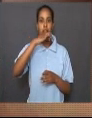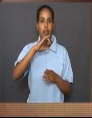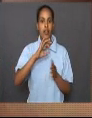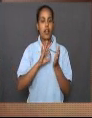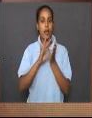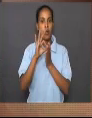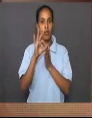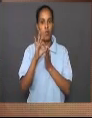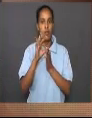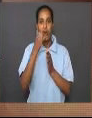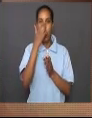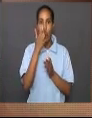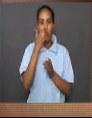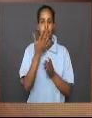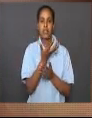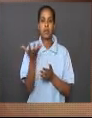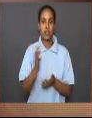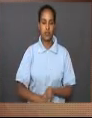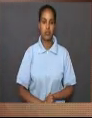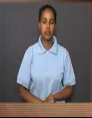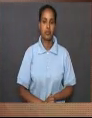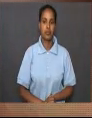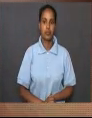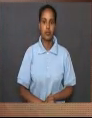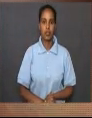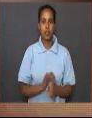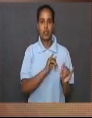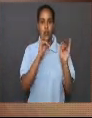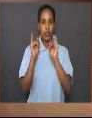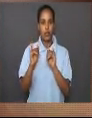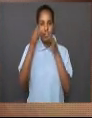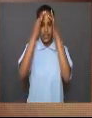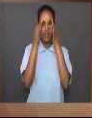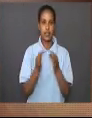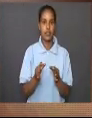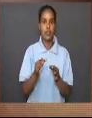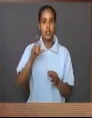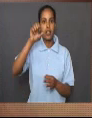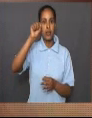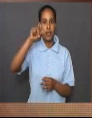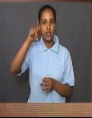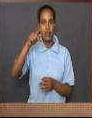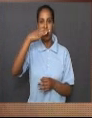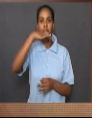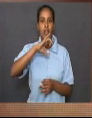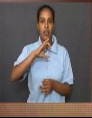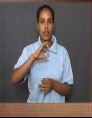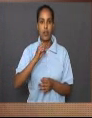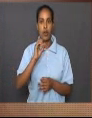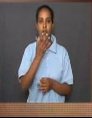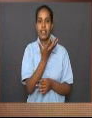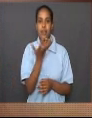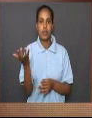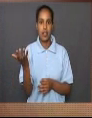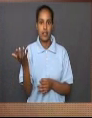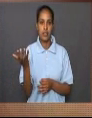of common substances. In order to determine the specific heat of a